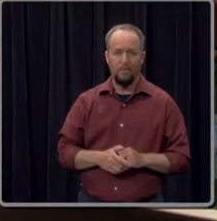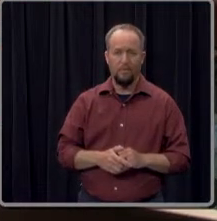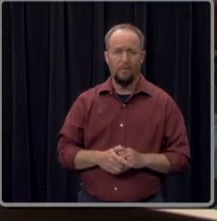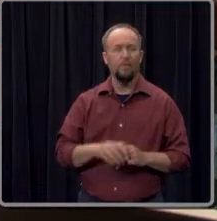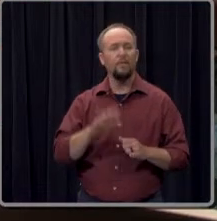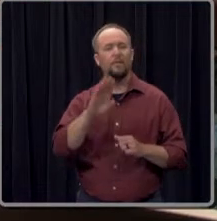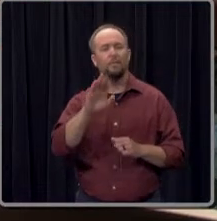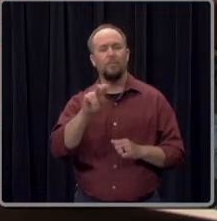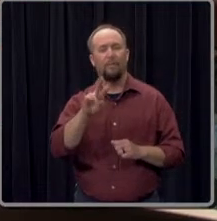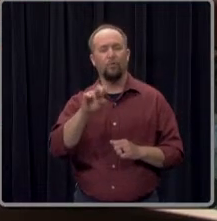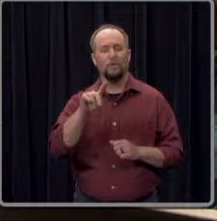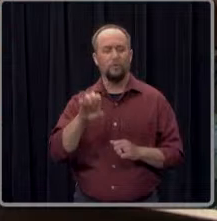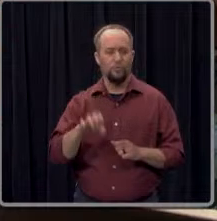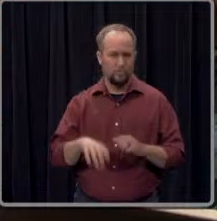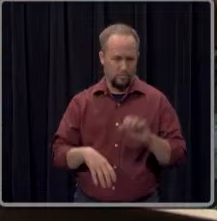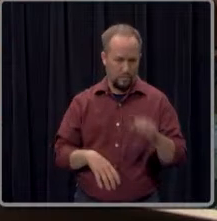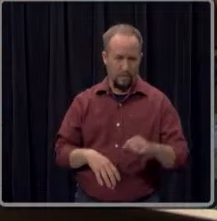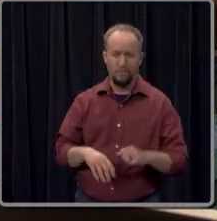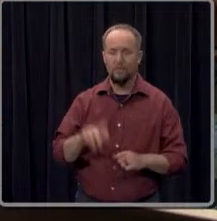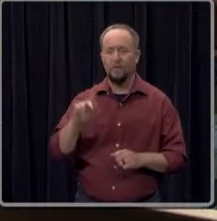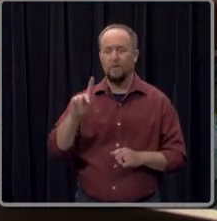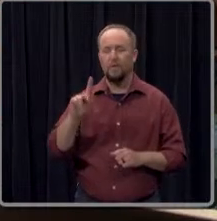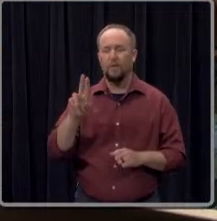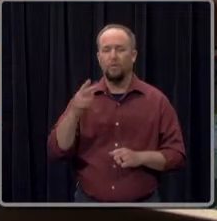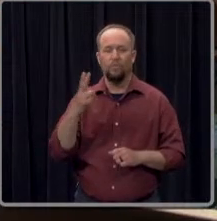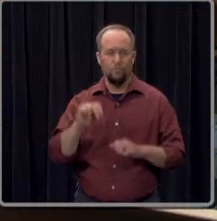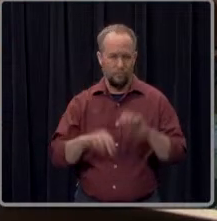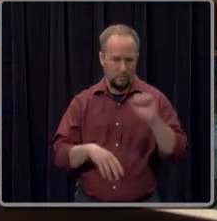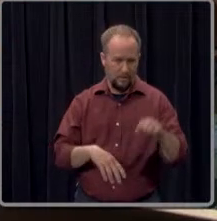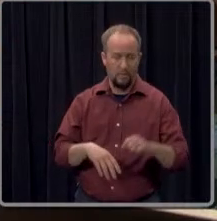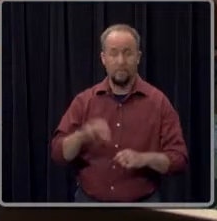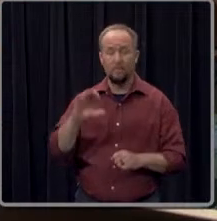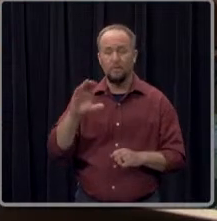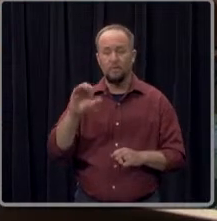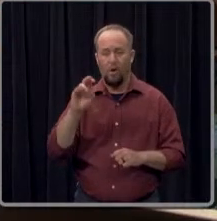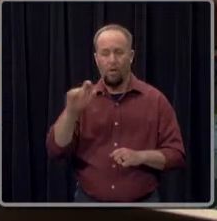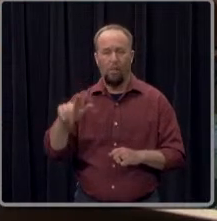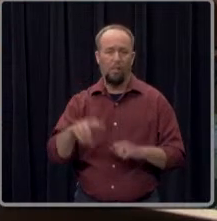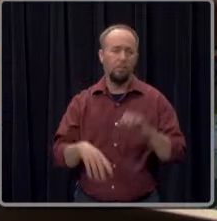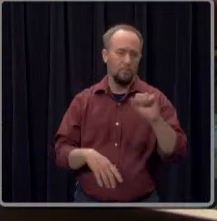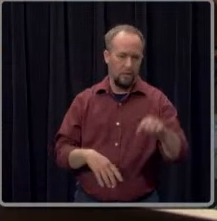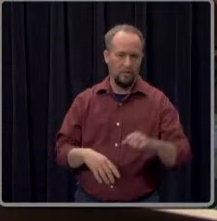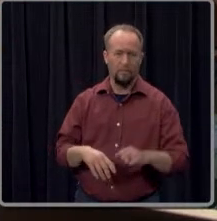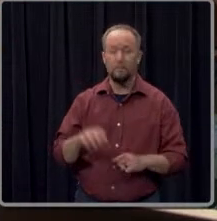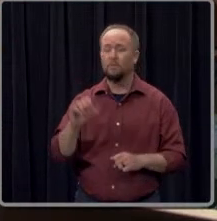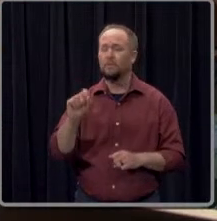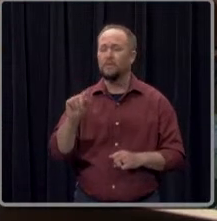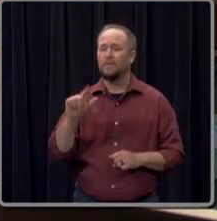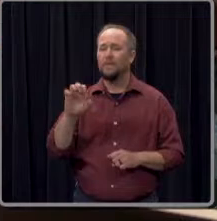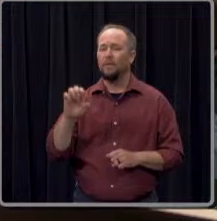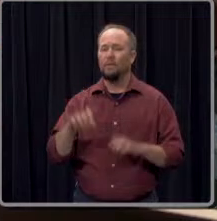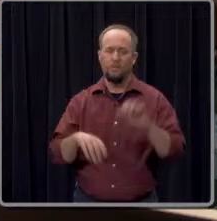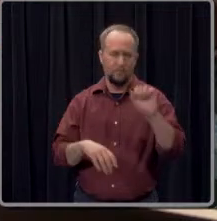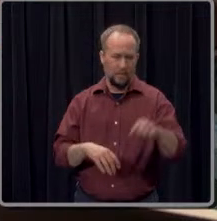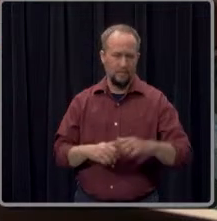Mr. Beveridge? Yes. Mr. Kuhn? Yes. Mr. Connell? Yes. Mrs. Steele?